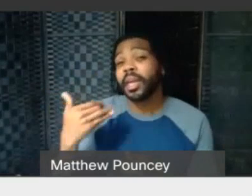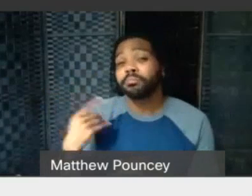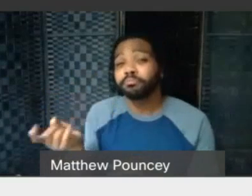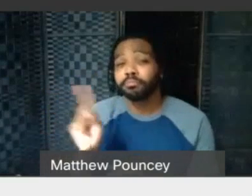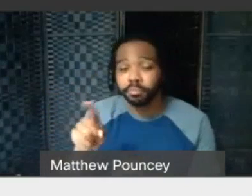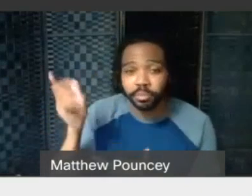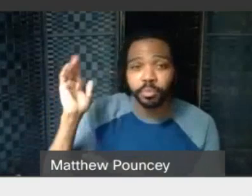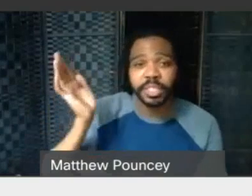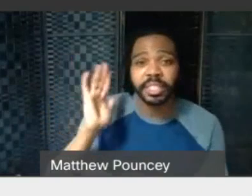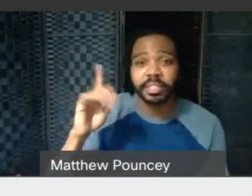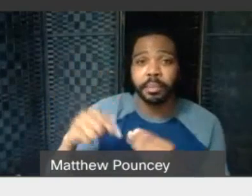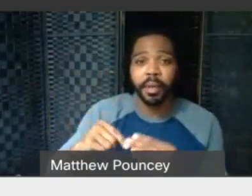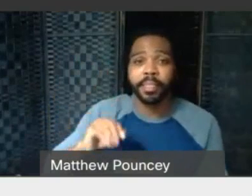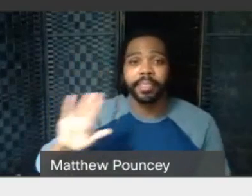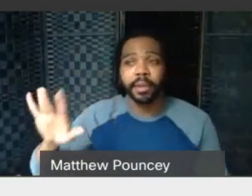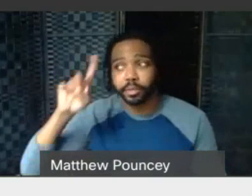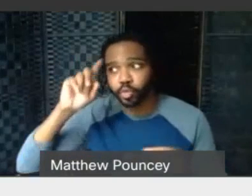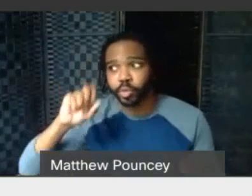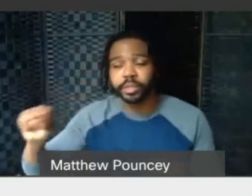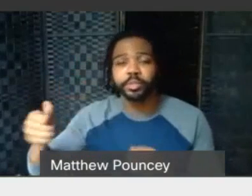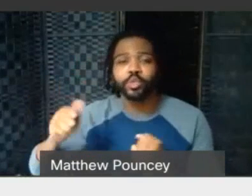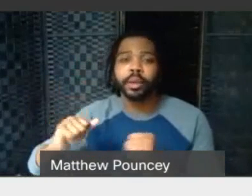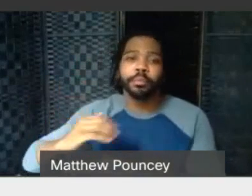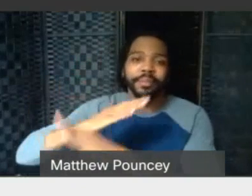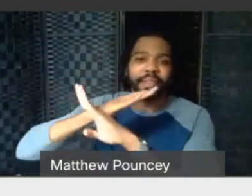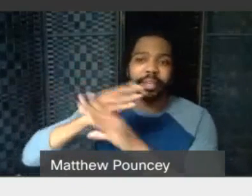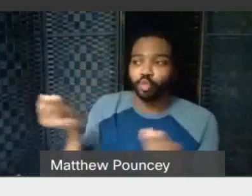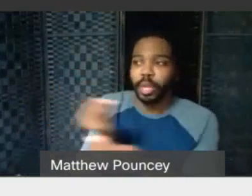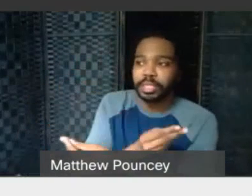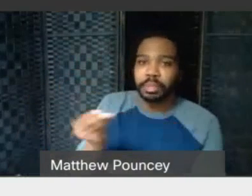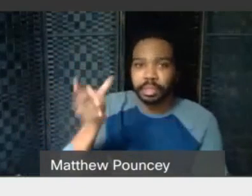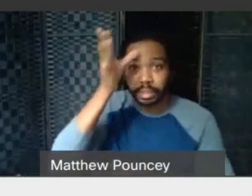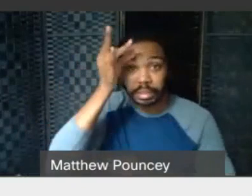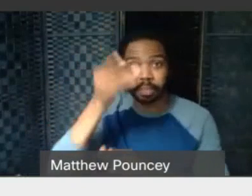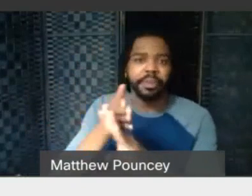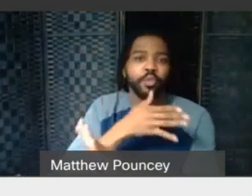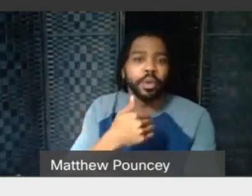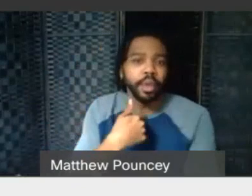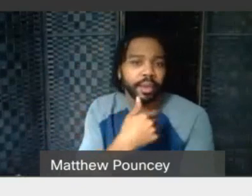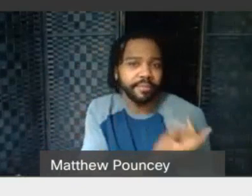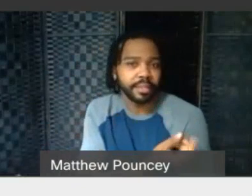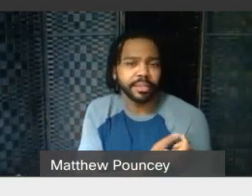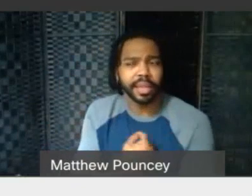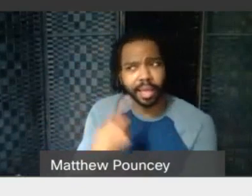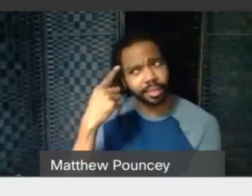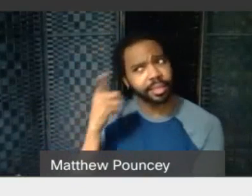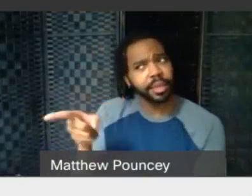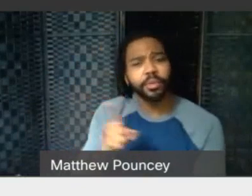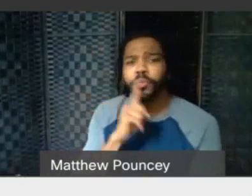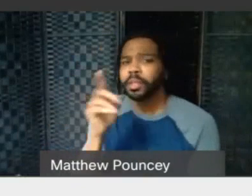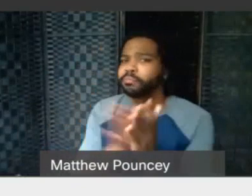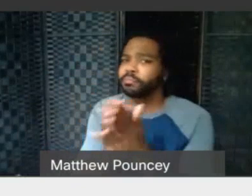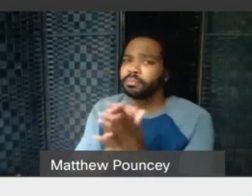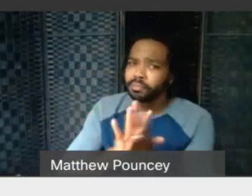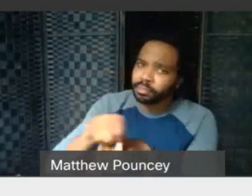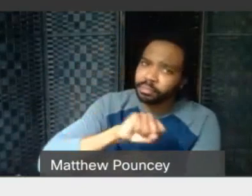strategies they had to prevent transmission as well before we had a vaccine. I think they've been very proactive